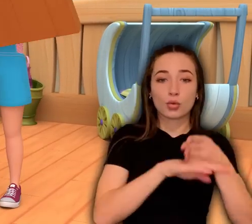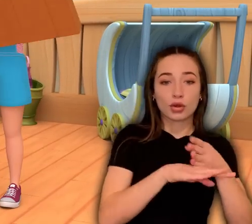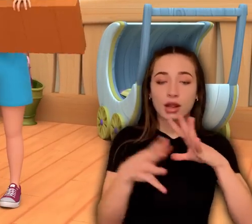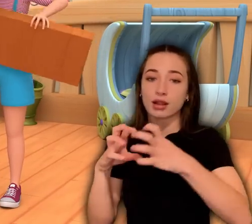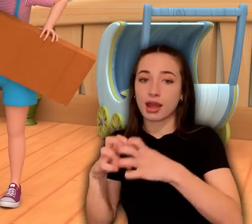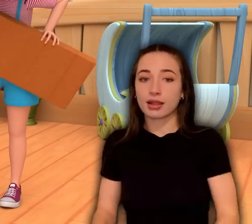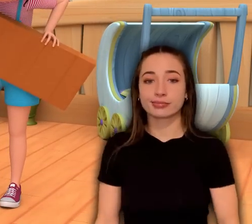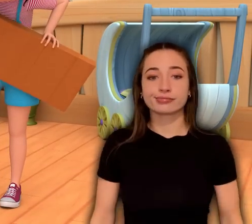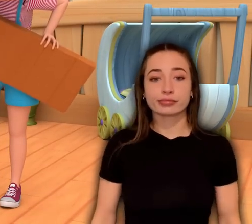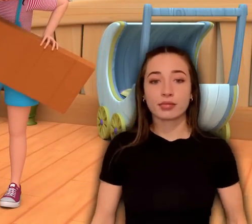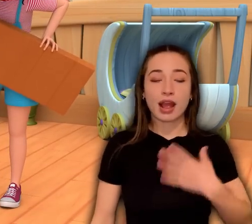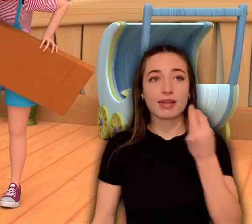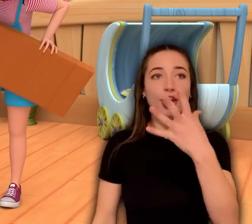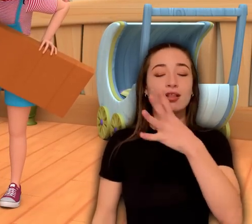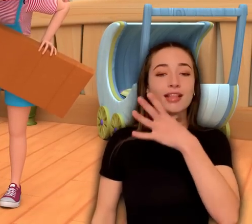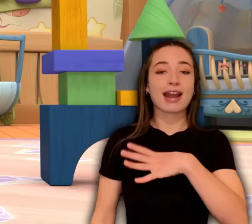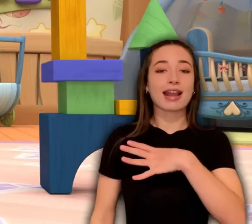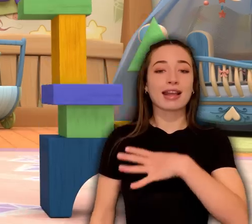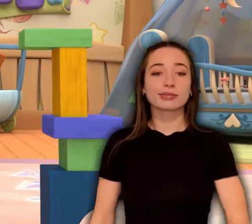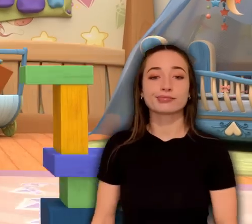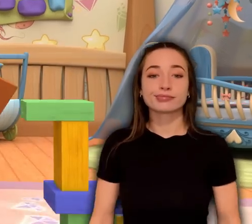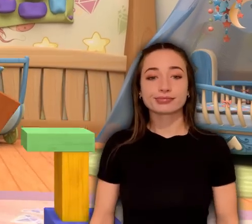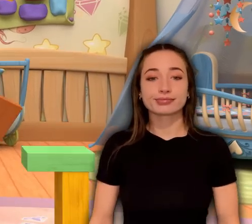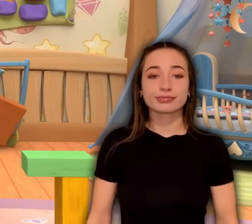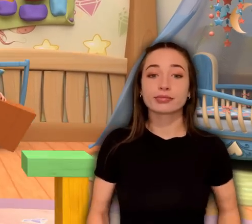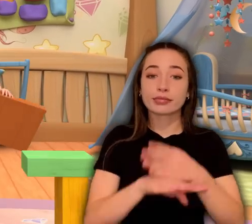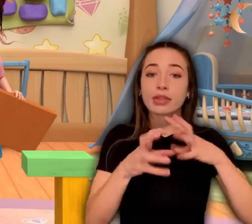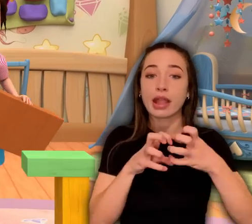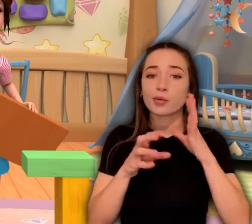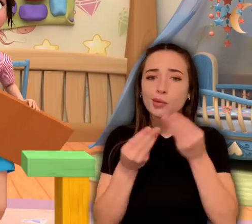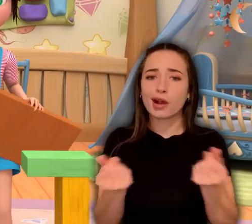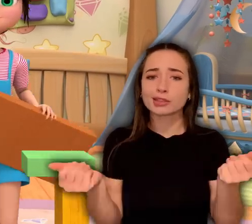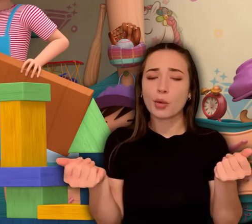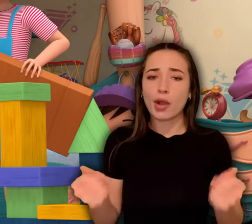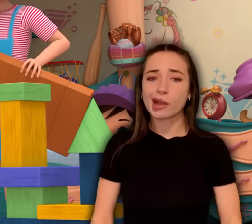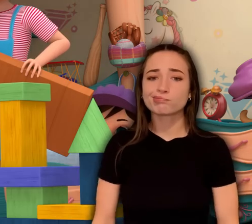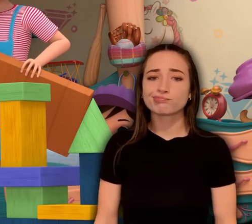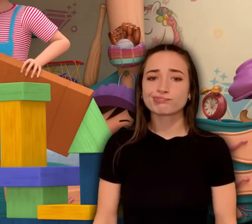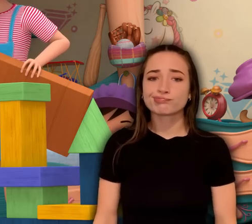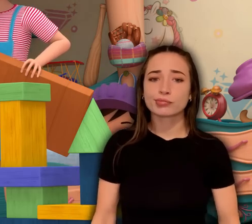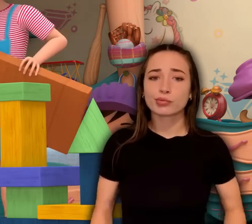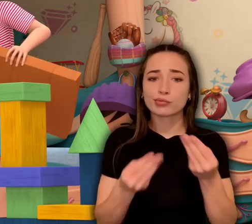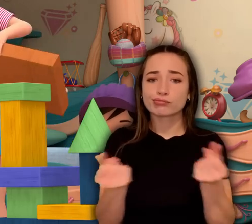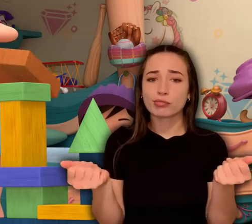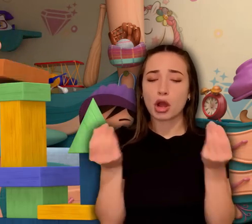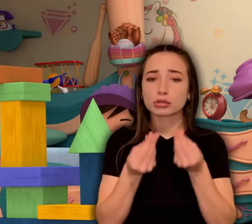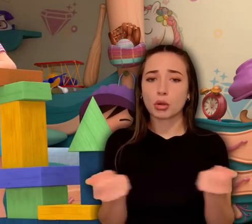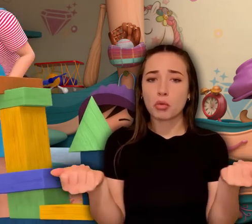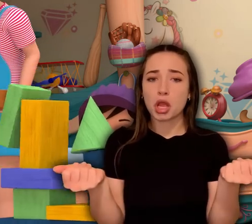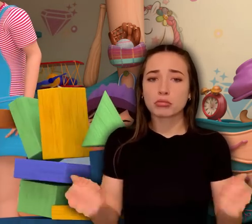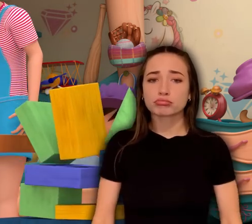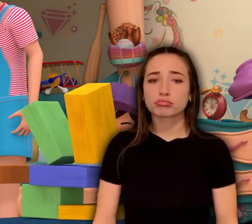it up with wooden clay My Fair Lady wooden clay will wash away wash away